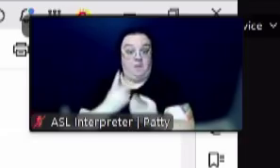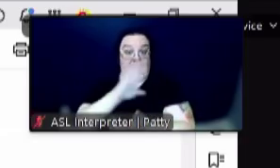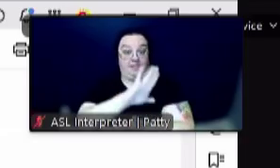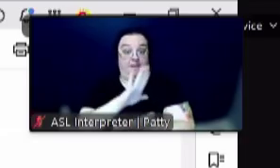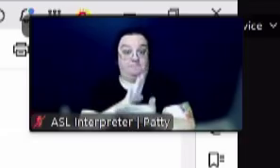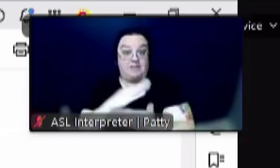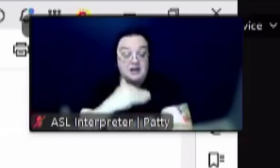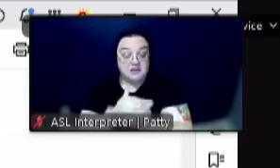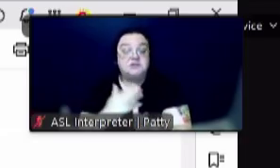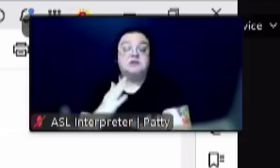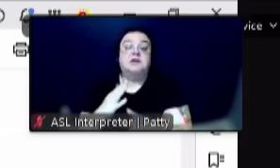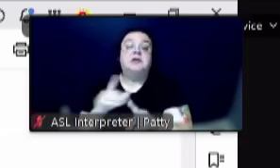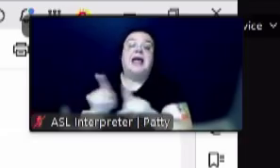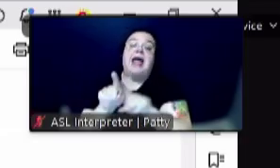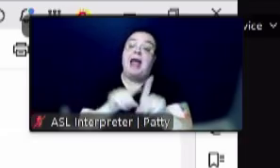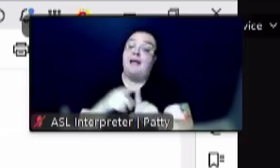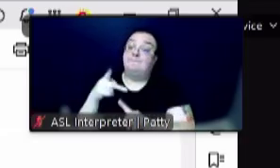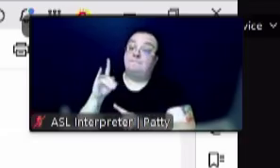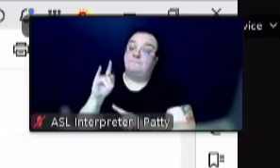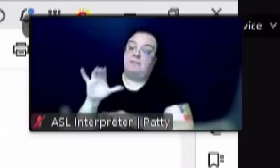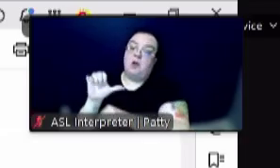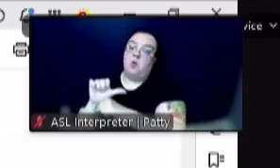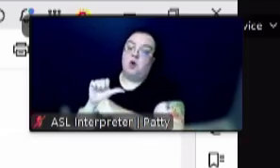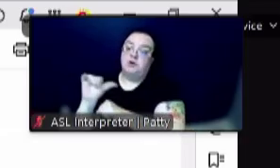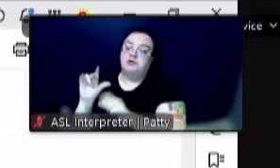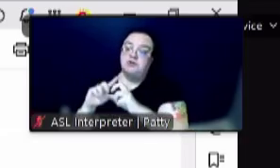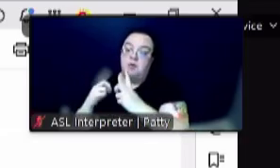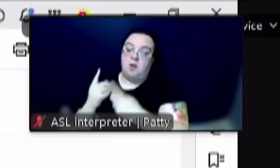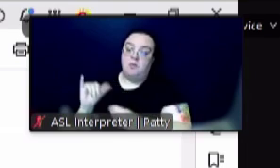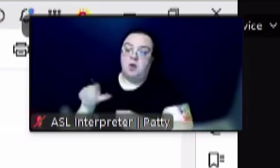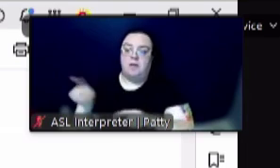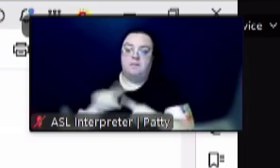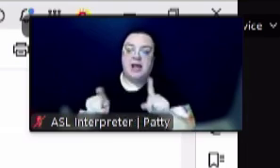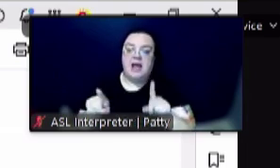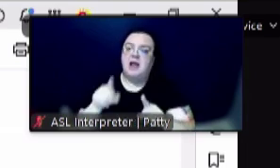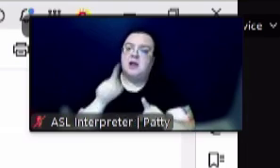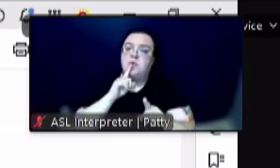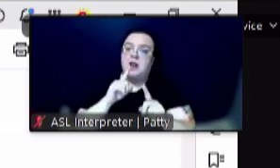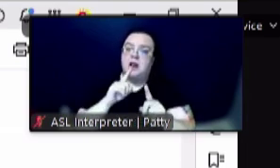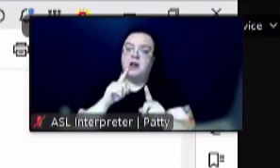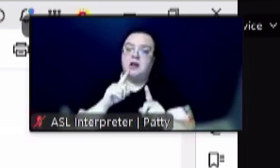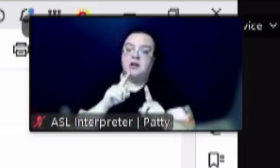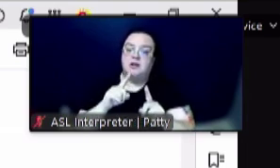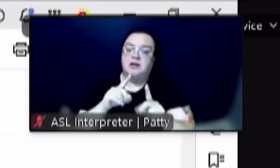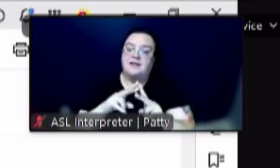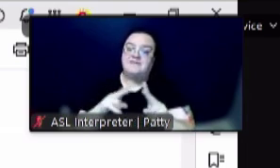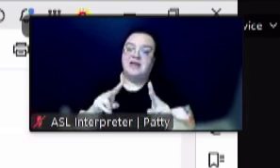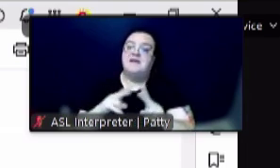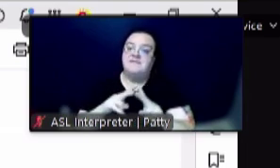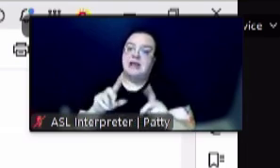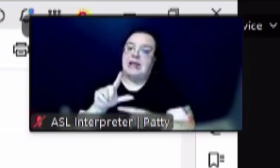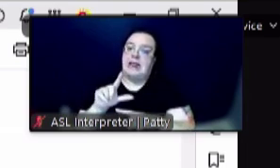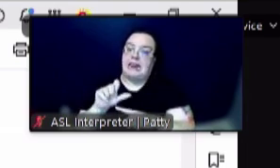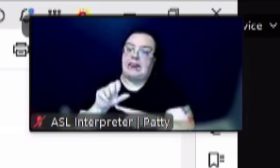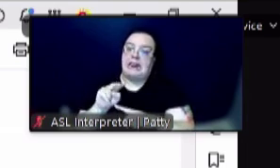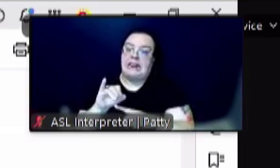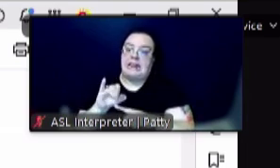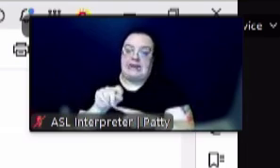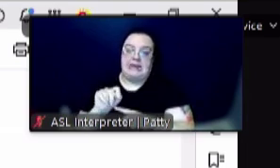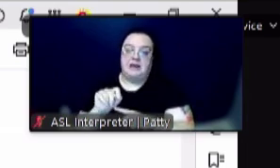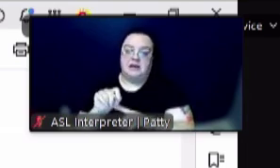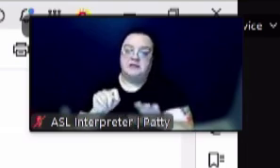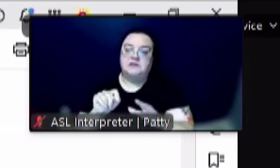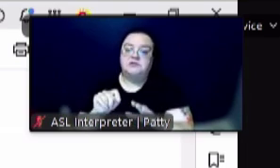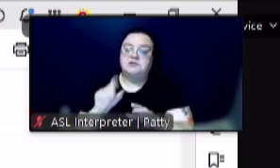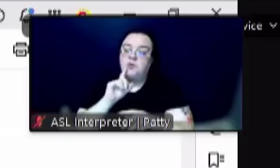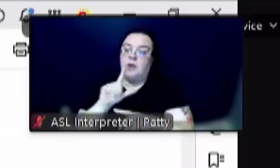and the public works department's budget, they're very lean, very lean. So lean to the point,